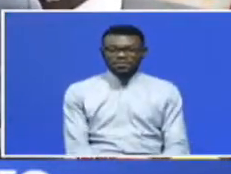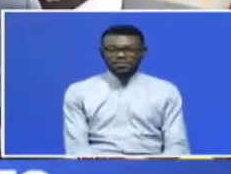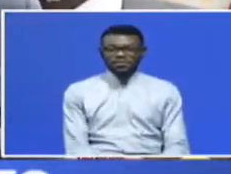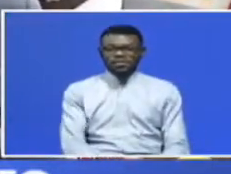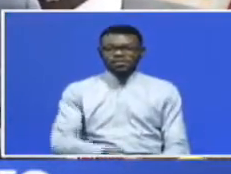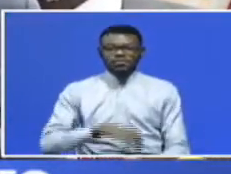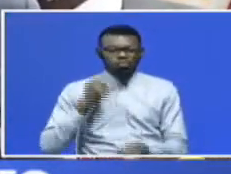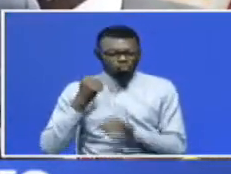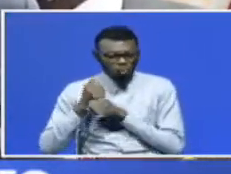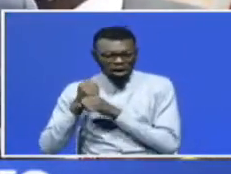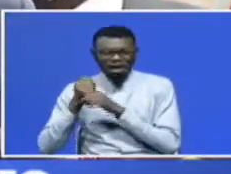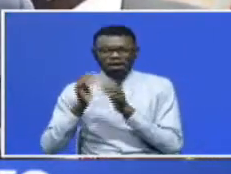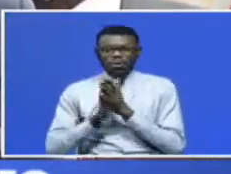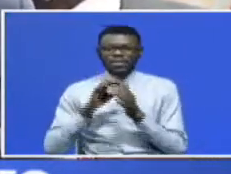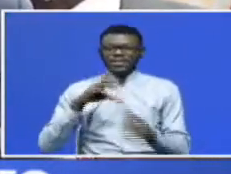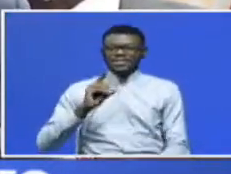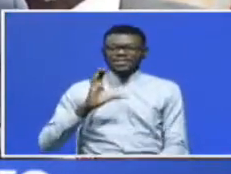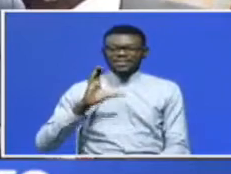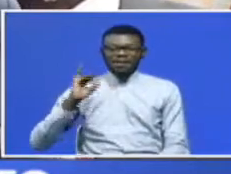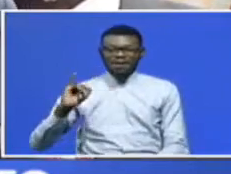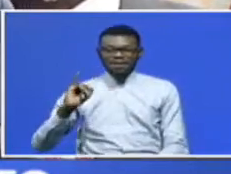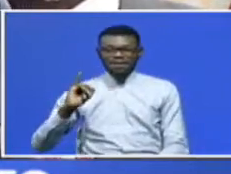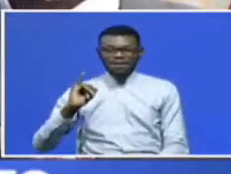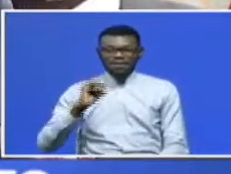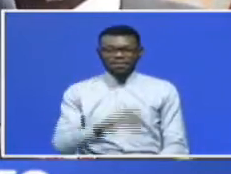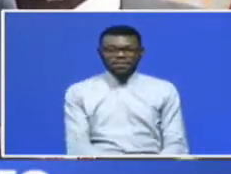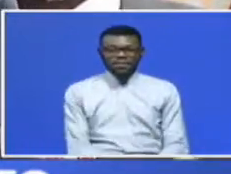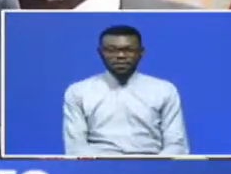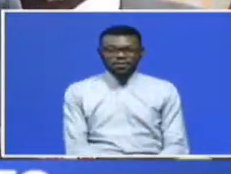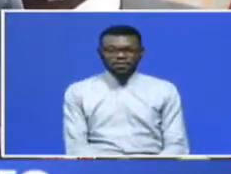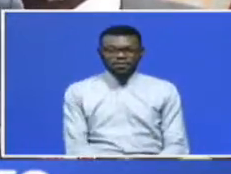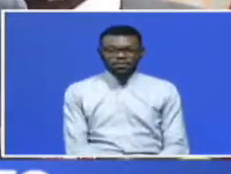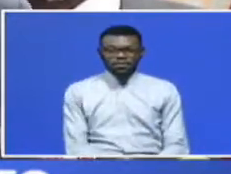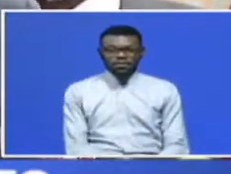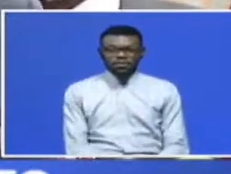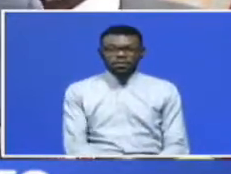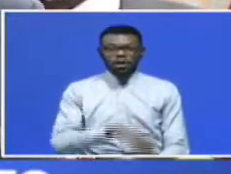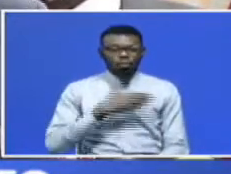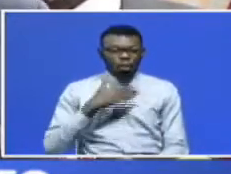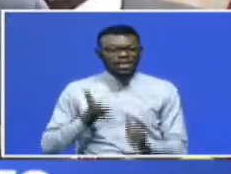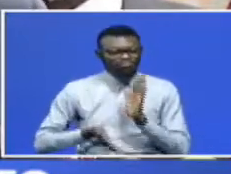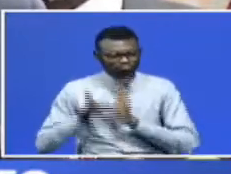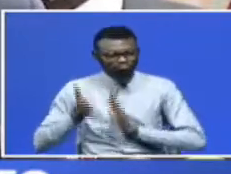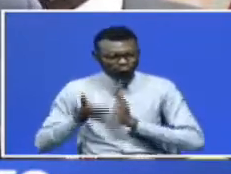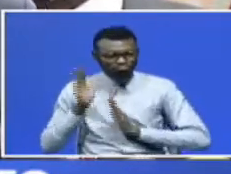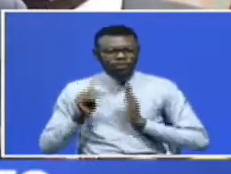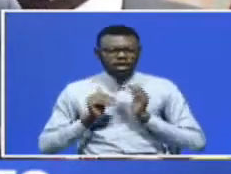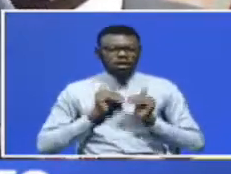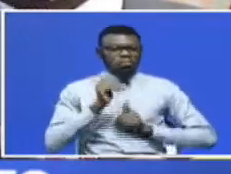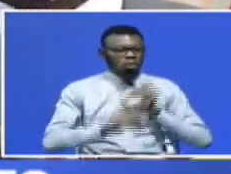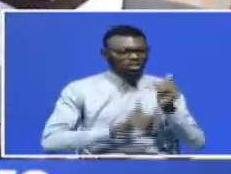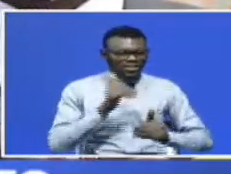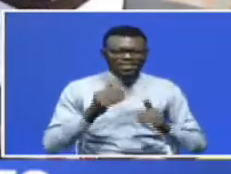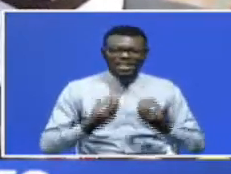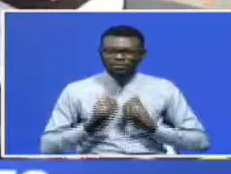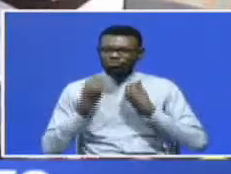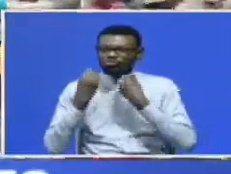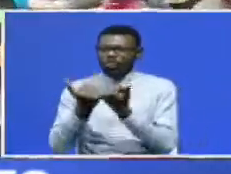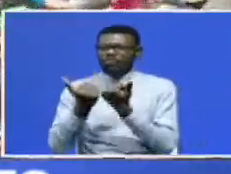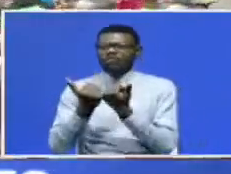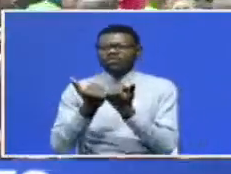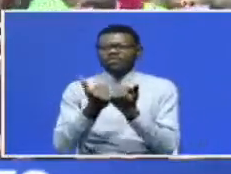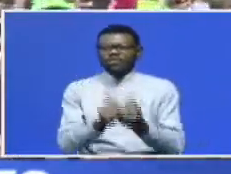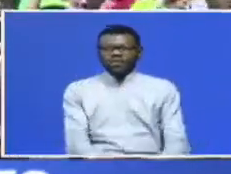are working together with the Director of Criminal Investigations to expedite this matter as quickly as